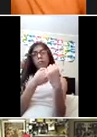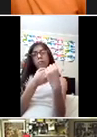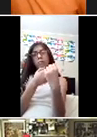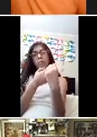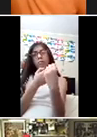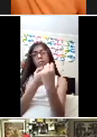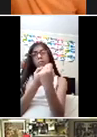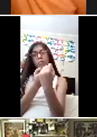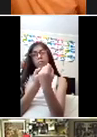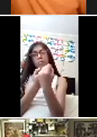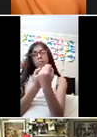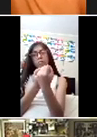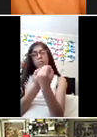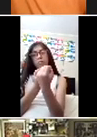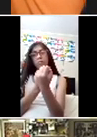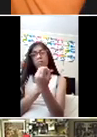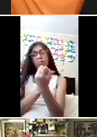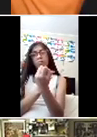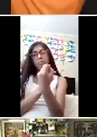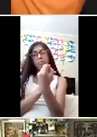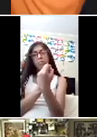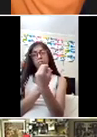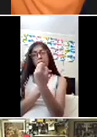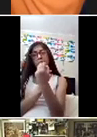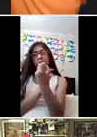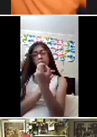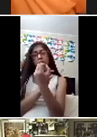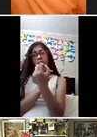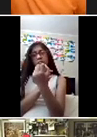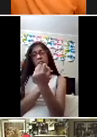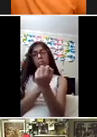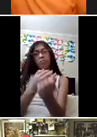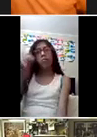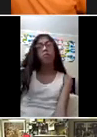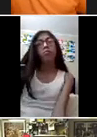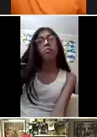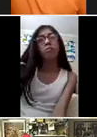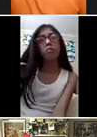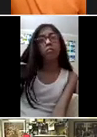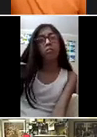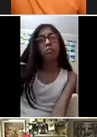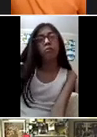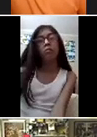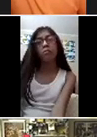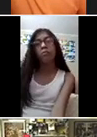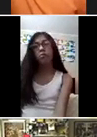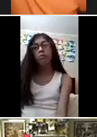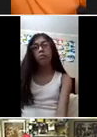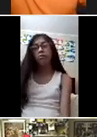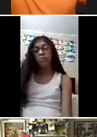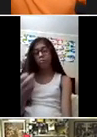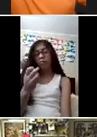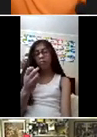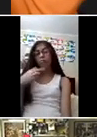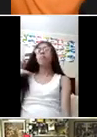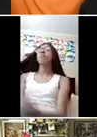About praying. Yeah, we did talk about praying. And the